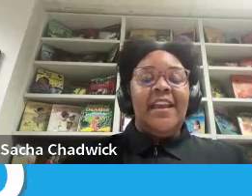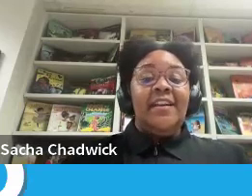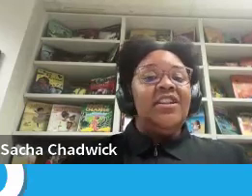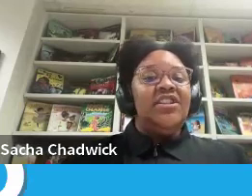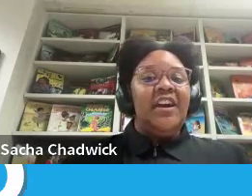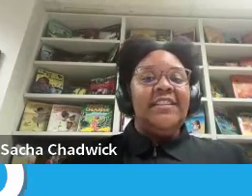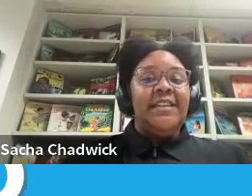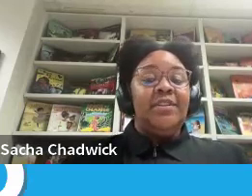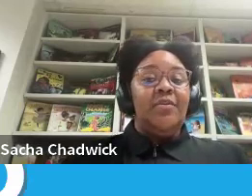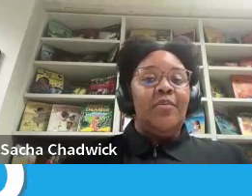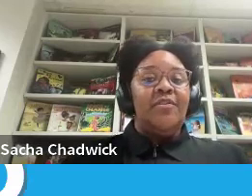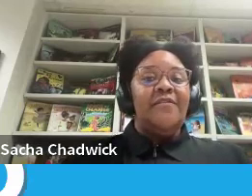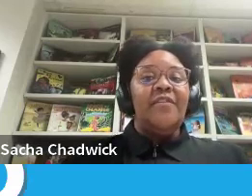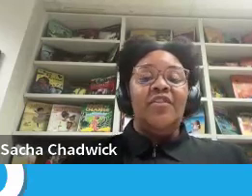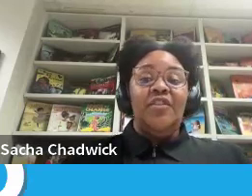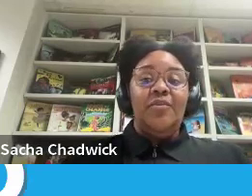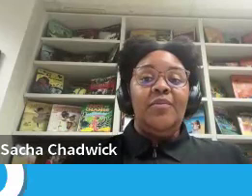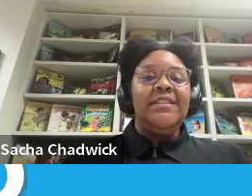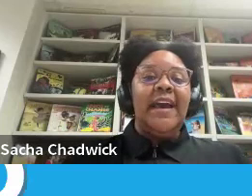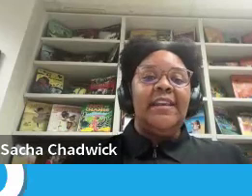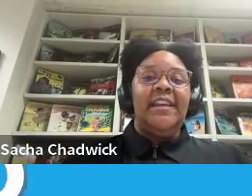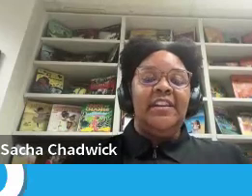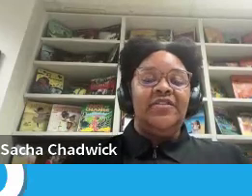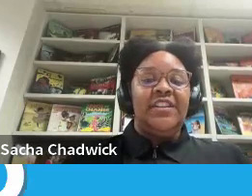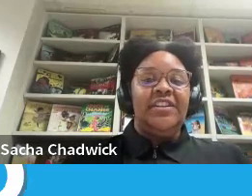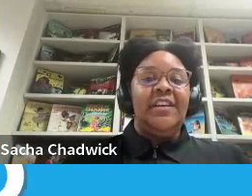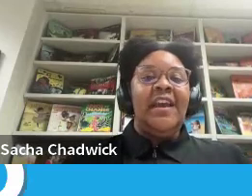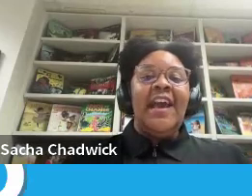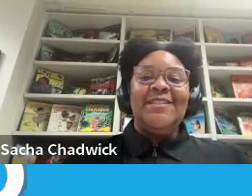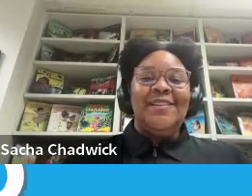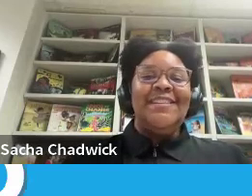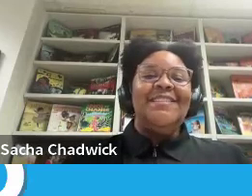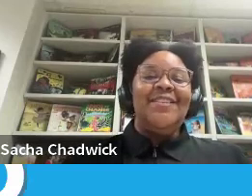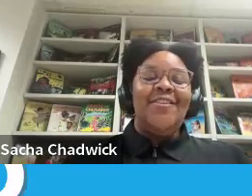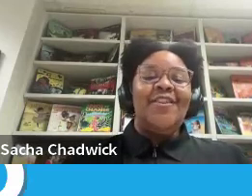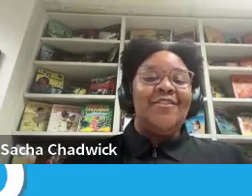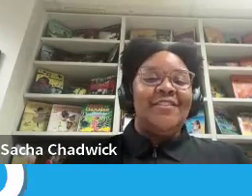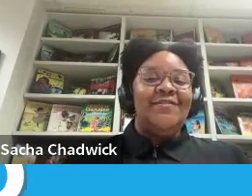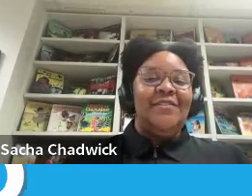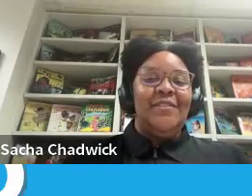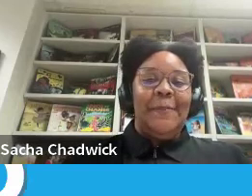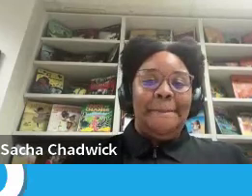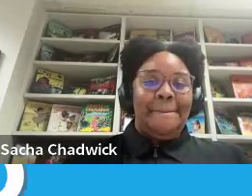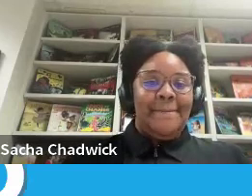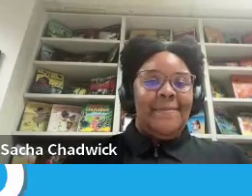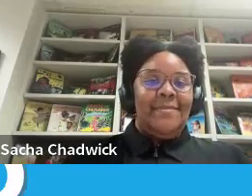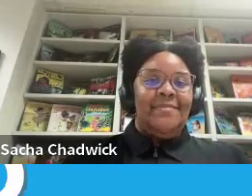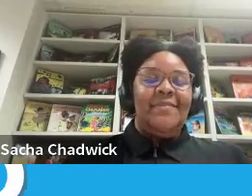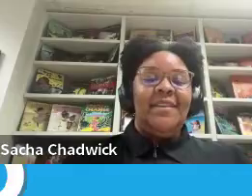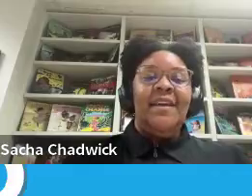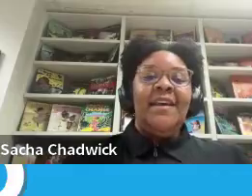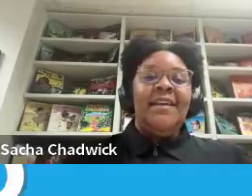Scott King John Steptoe Award for New Talent in Illustration, as well as a starred Kirkus review.